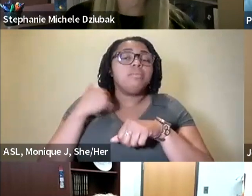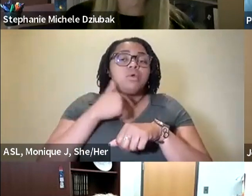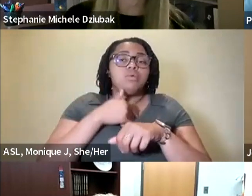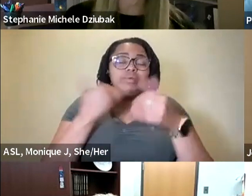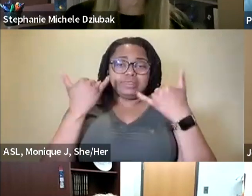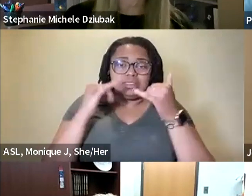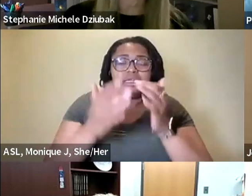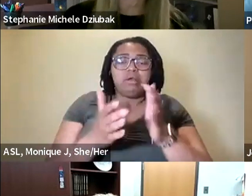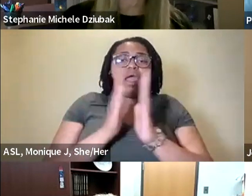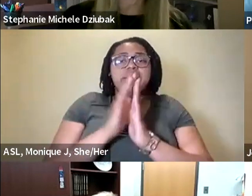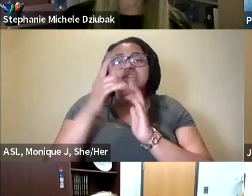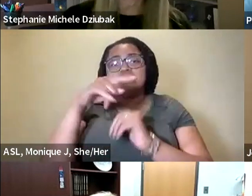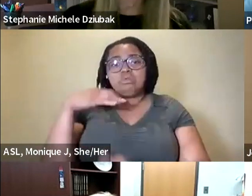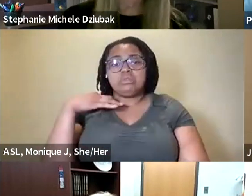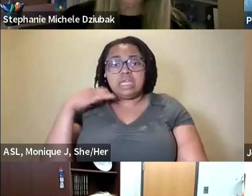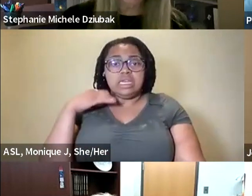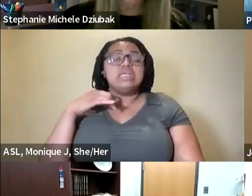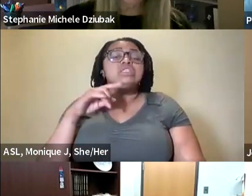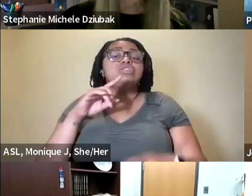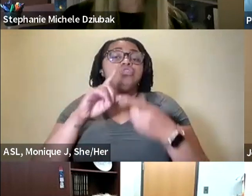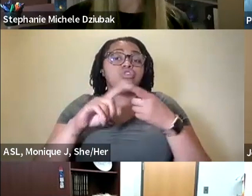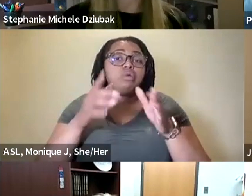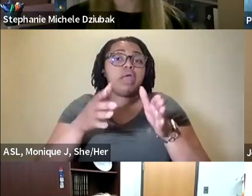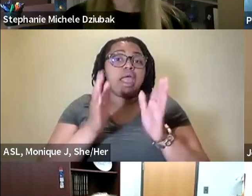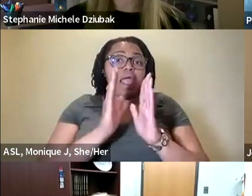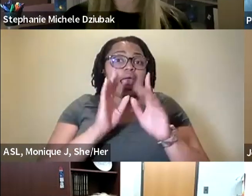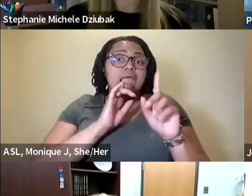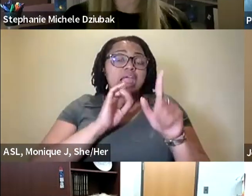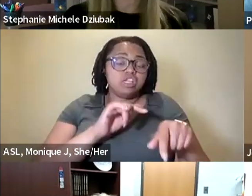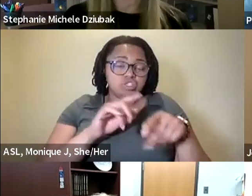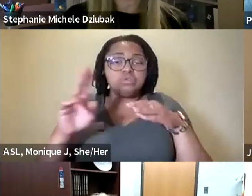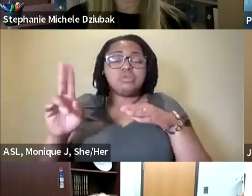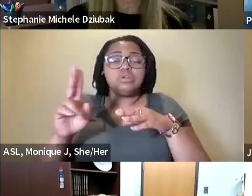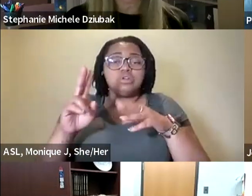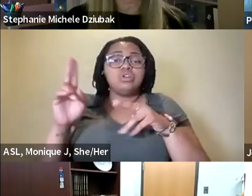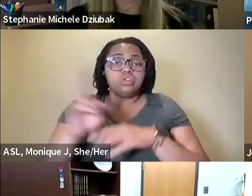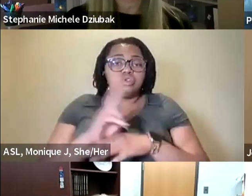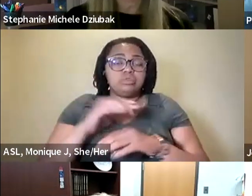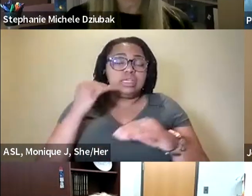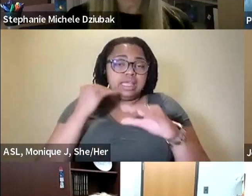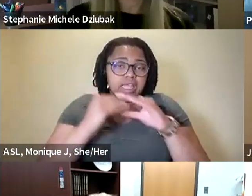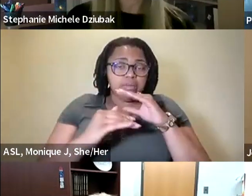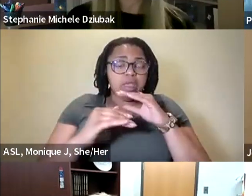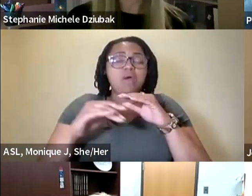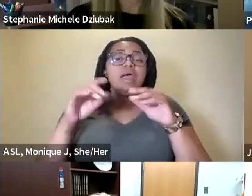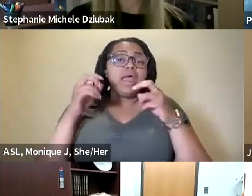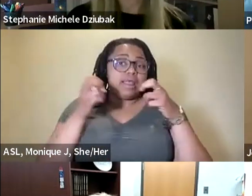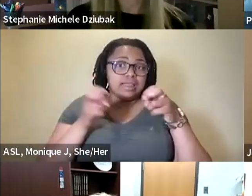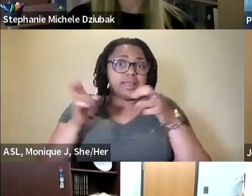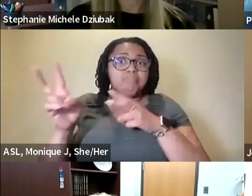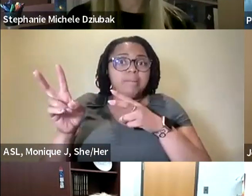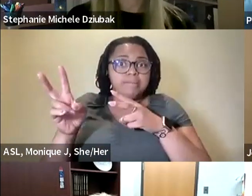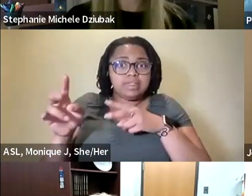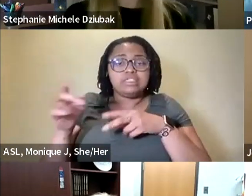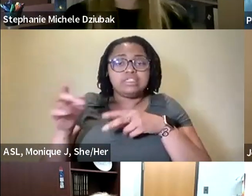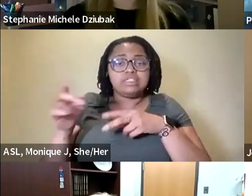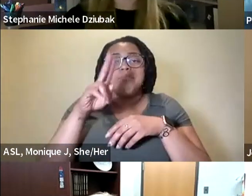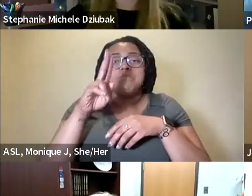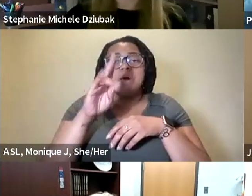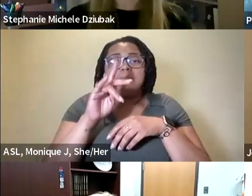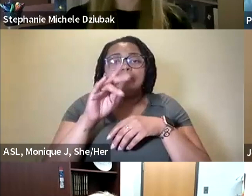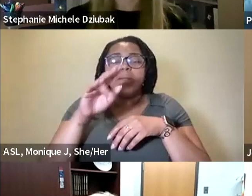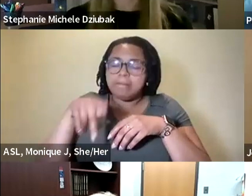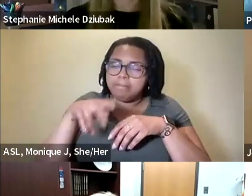to answer via email and also publish those, just like we did last time. But not ask them to attend.